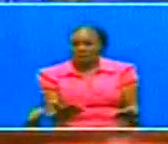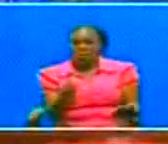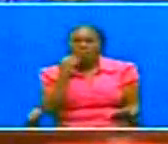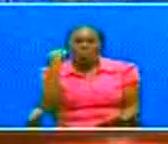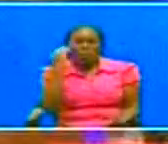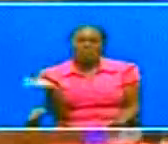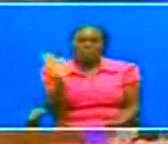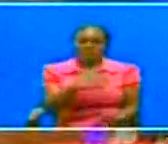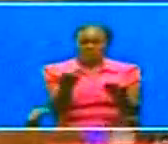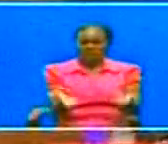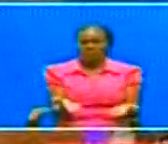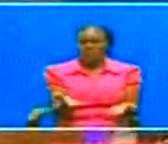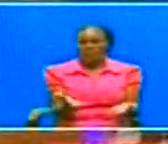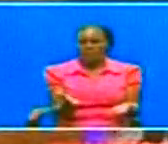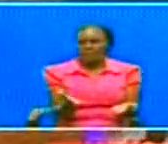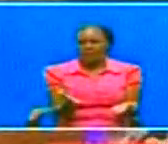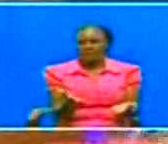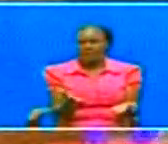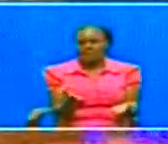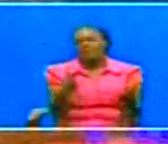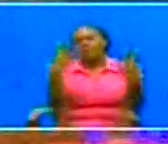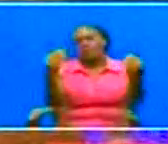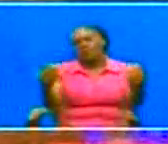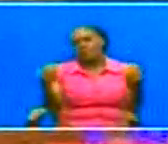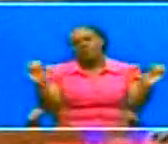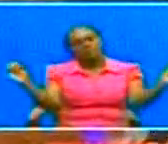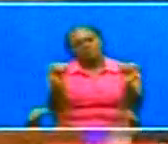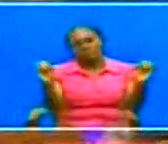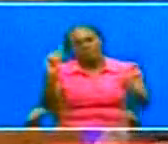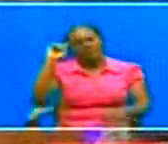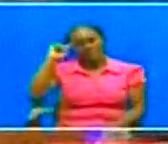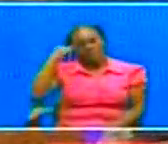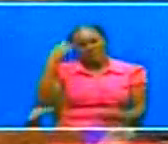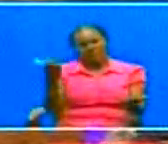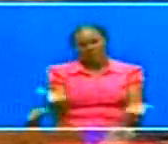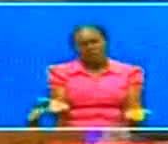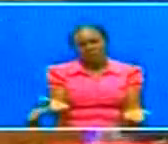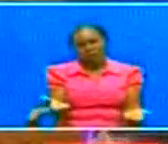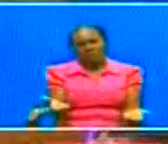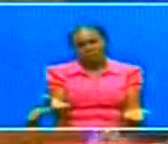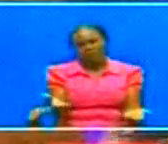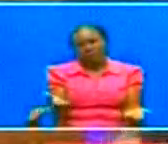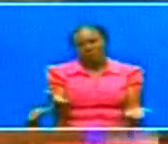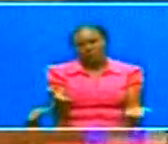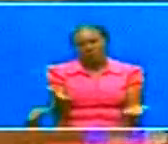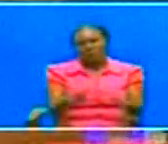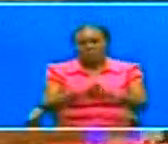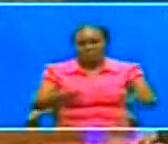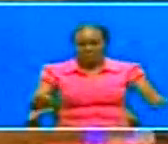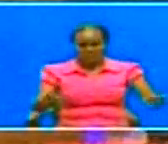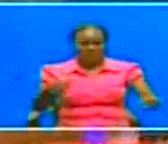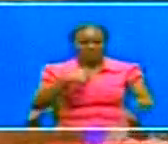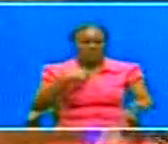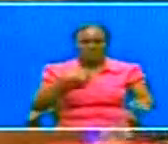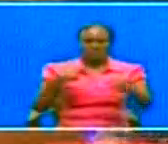now? I mean, it's not any easier. I think now, being established and the kind of person I am, I'm